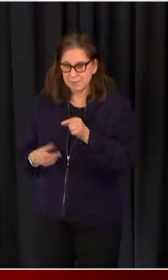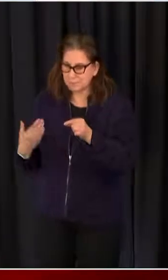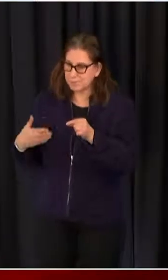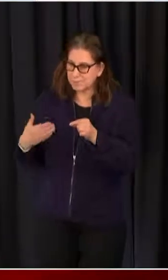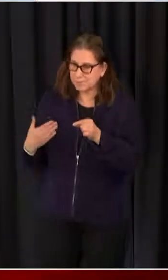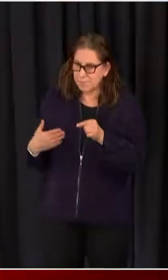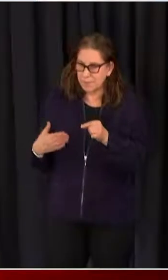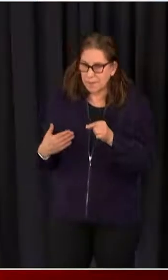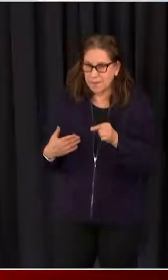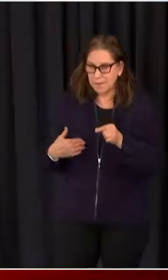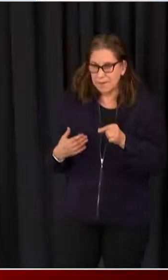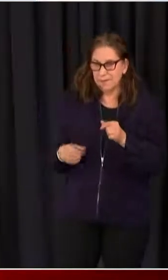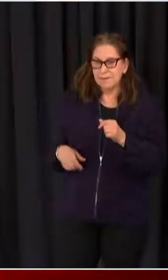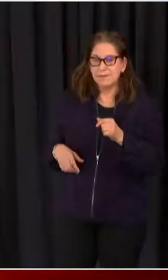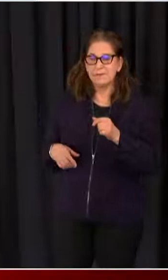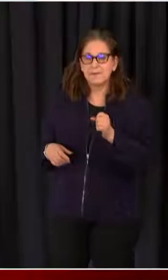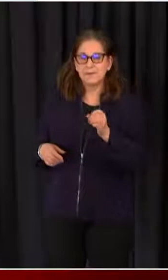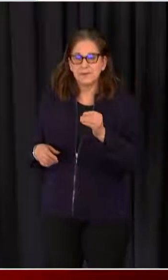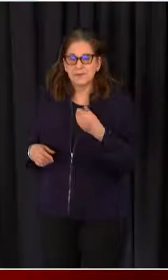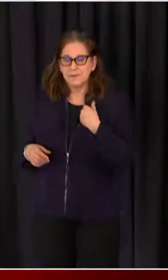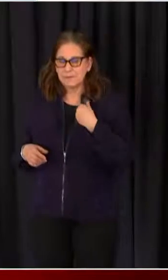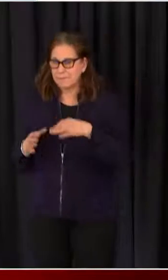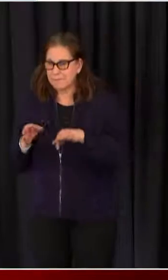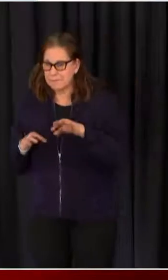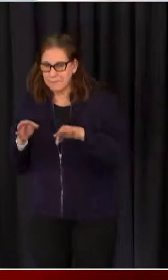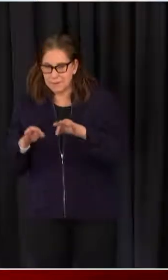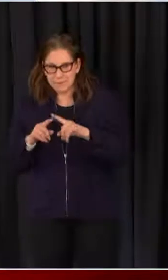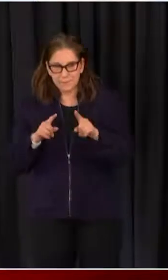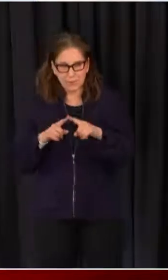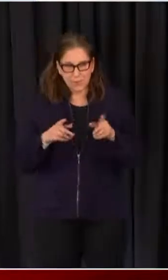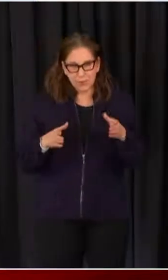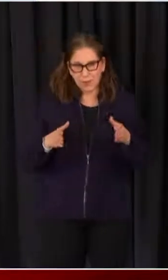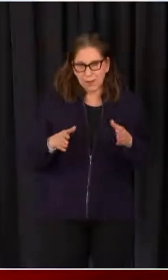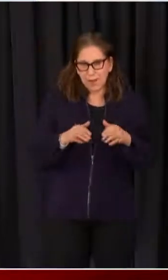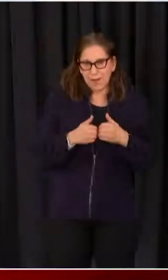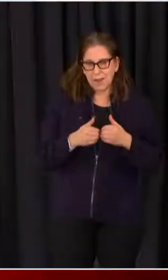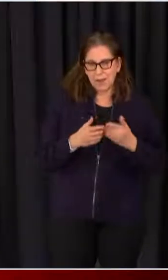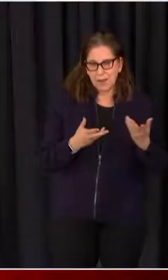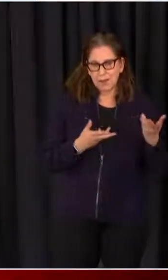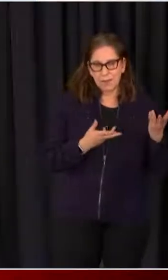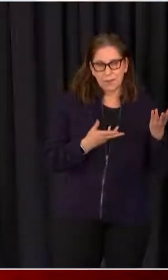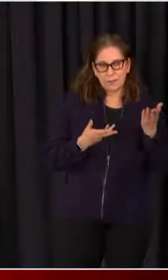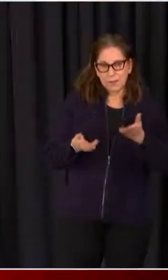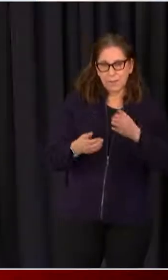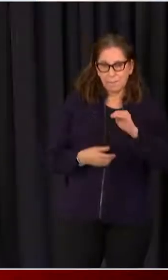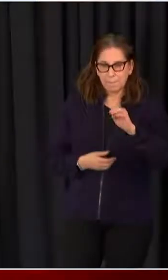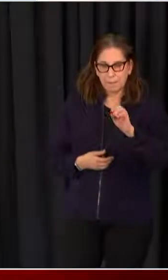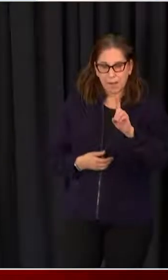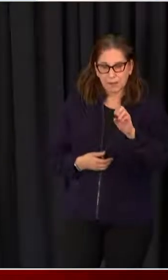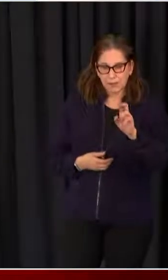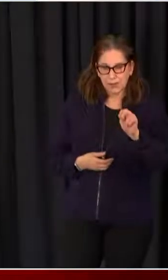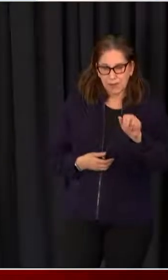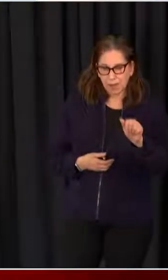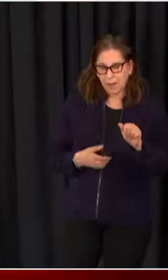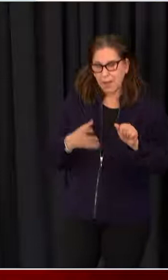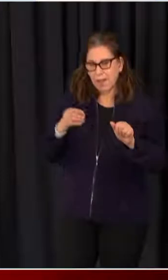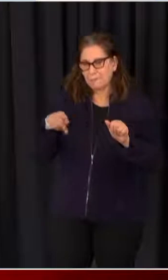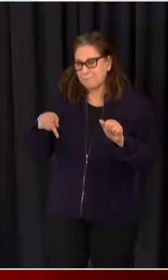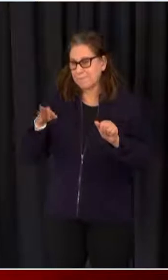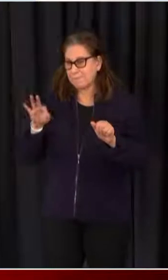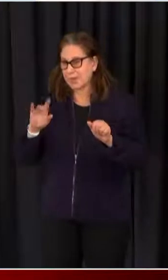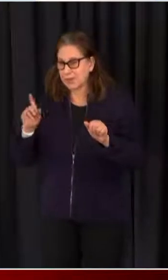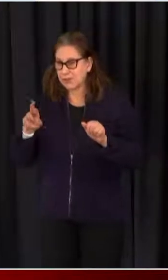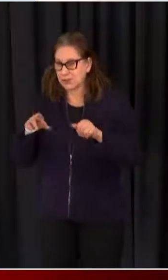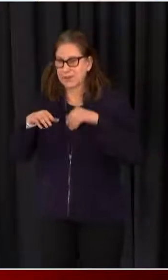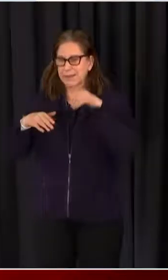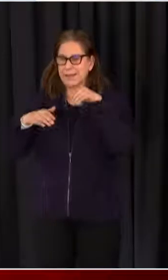work effectively through ways to move the Moderna and Pfizer products into community as well. And we've done that by vaccinating